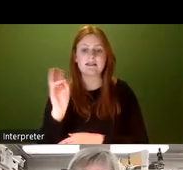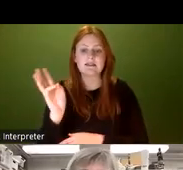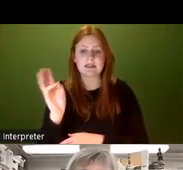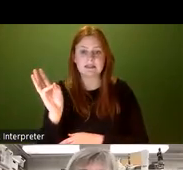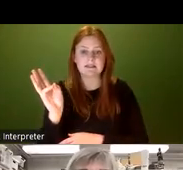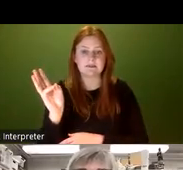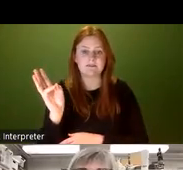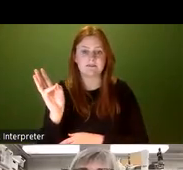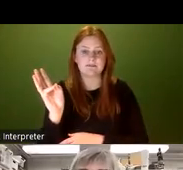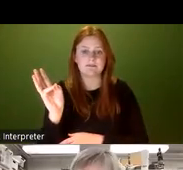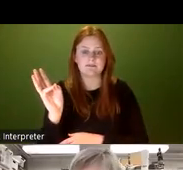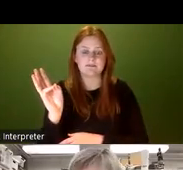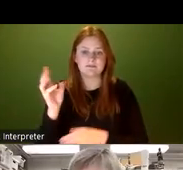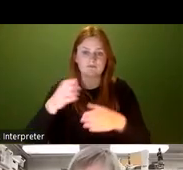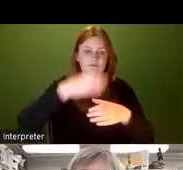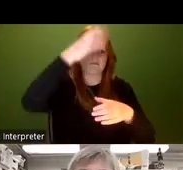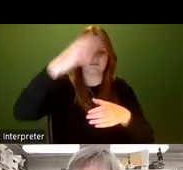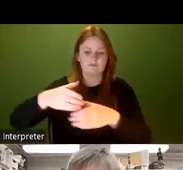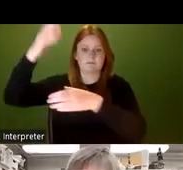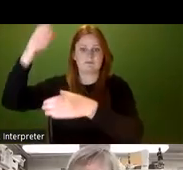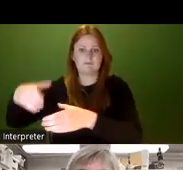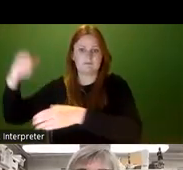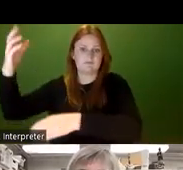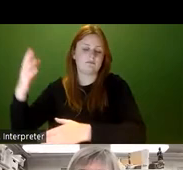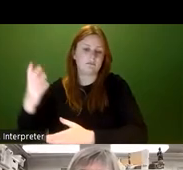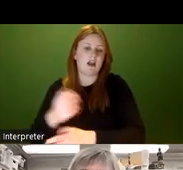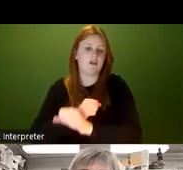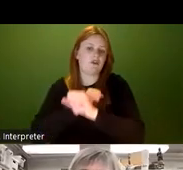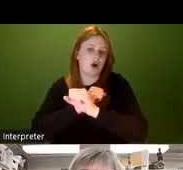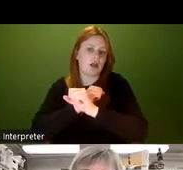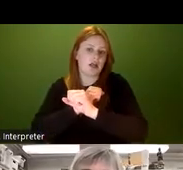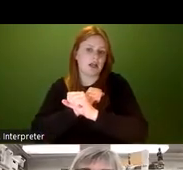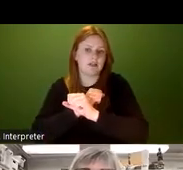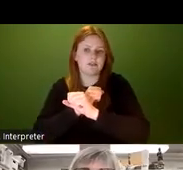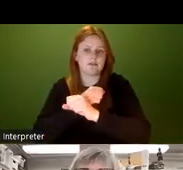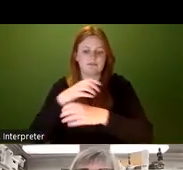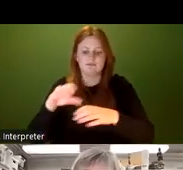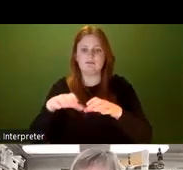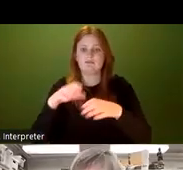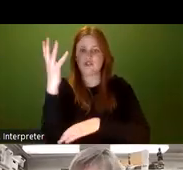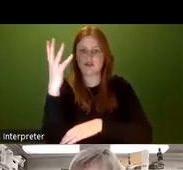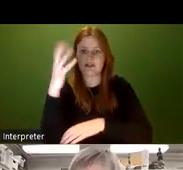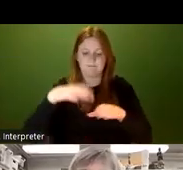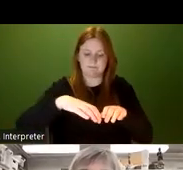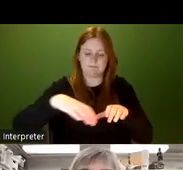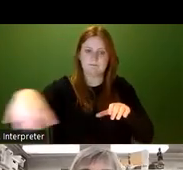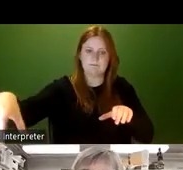sentinels, I'll call them, guarding the prone tree. Here's a detail.